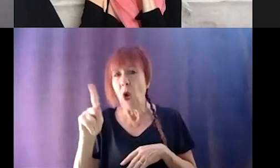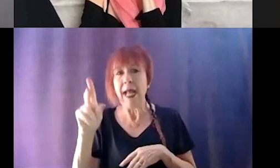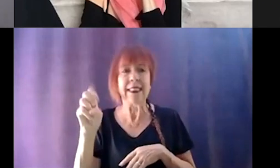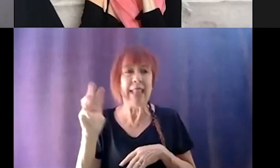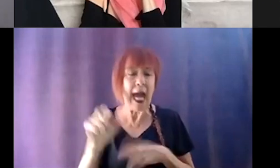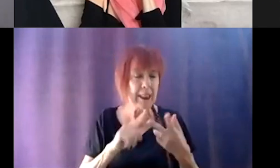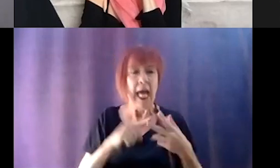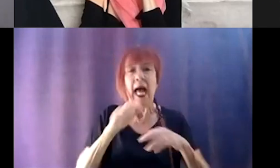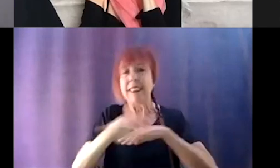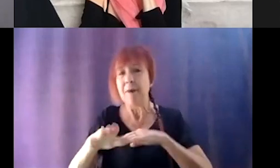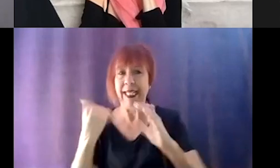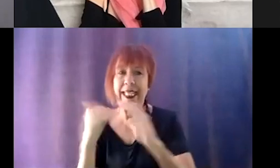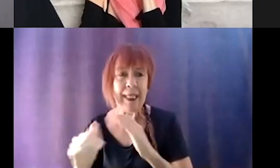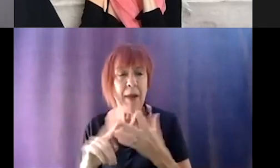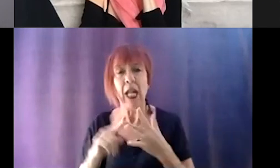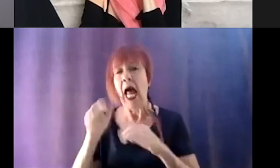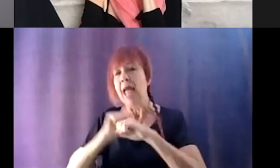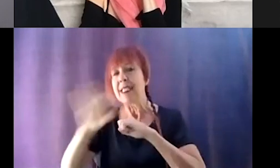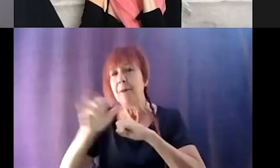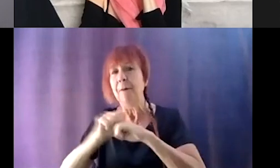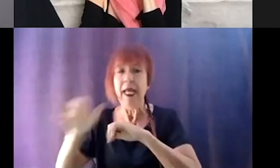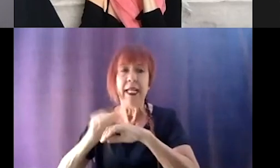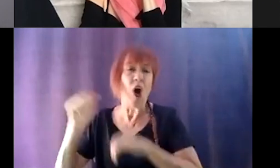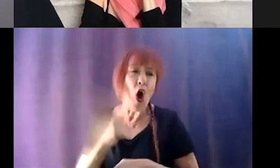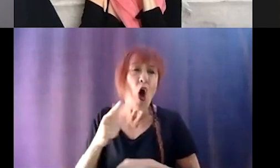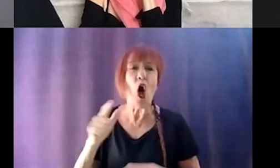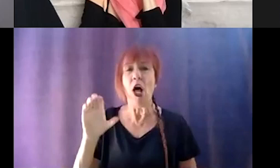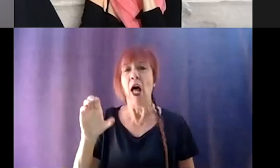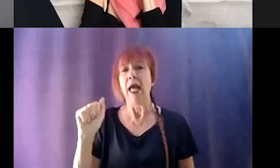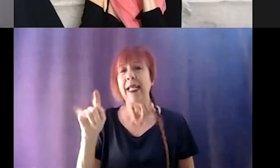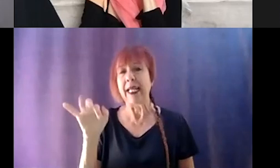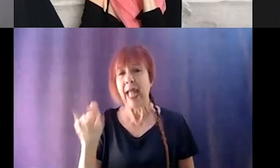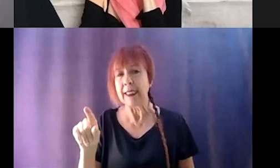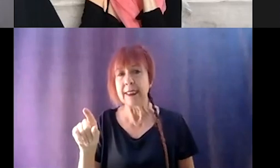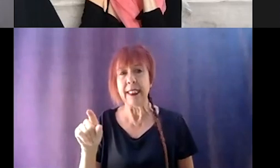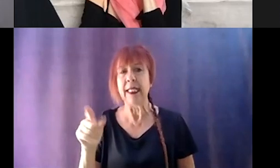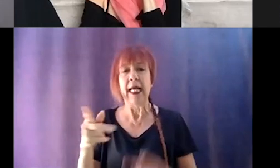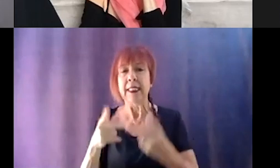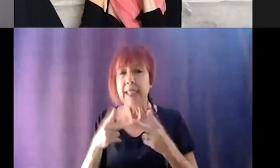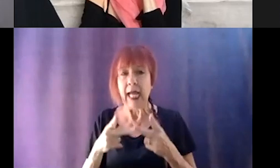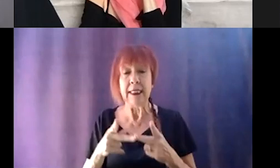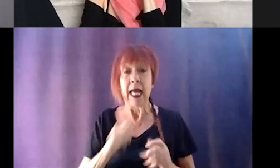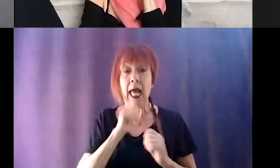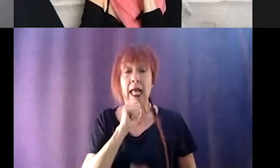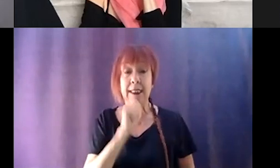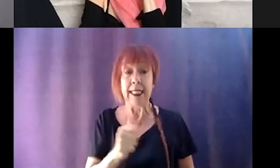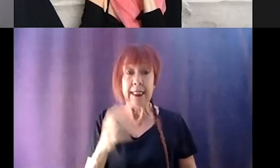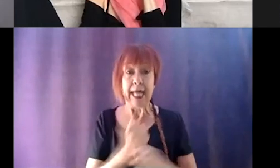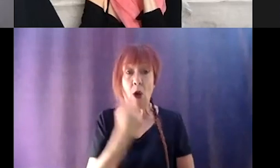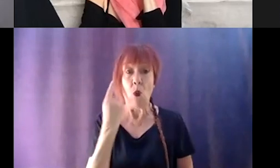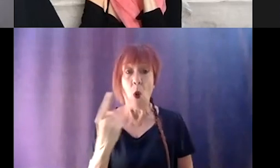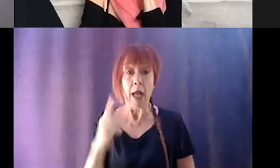breakdowns from my friends. I, you know, submitted on all of the casting sites, did not get a singular great